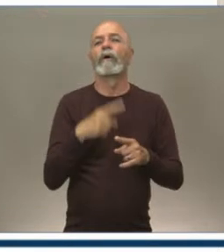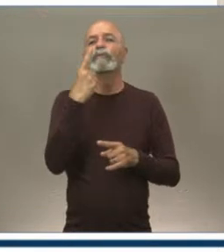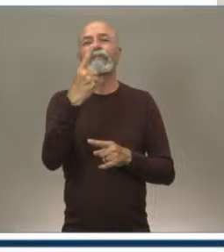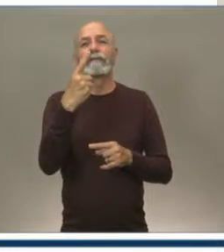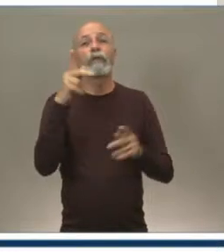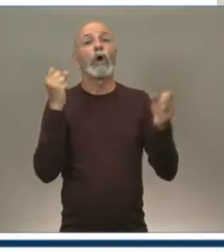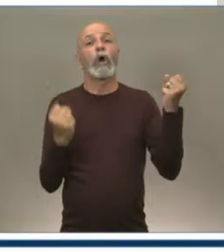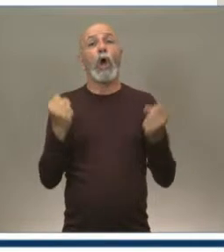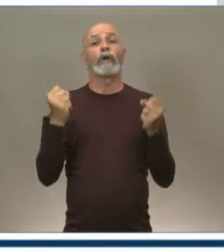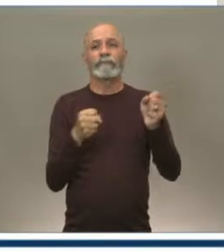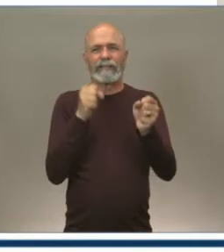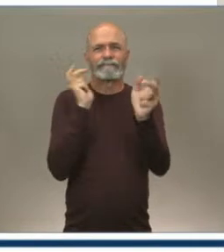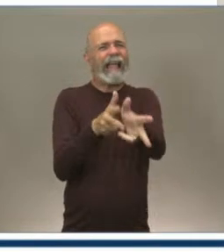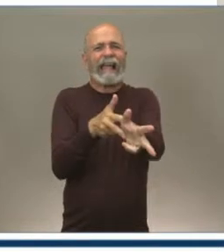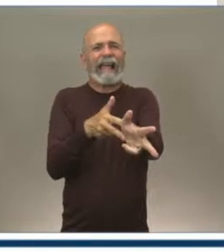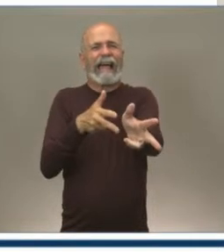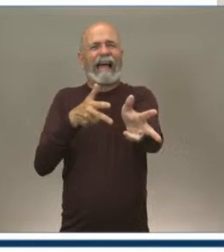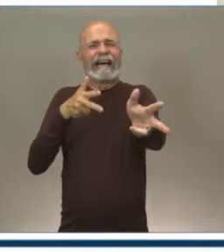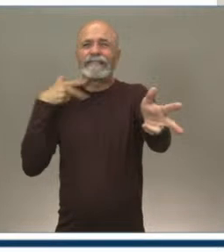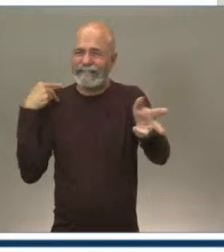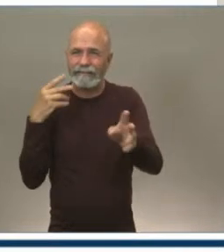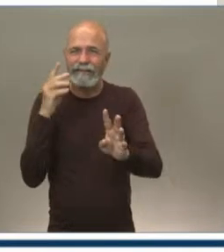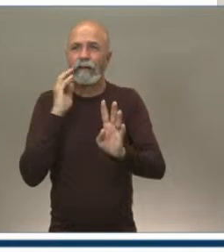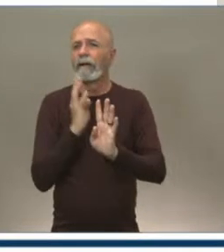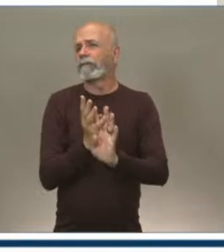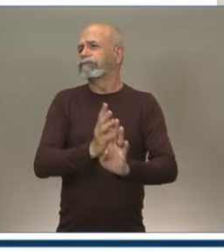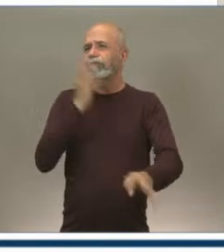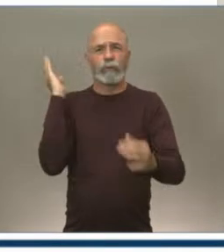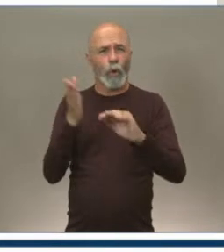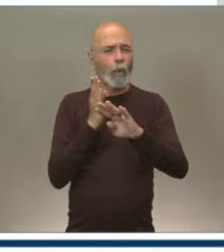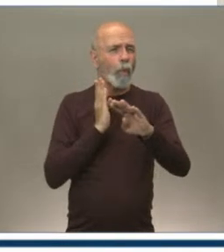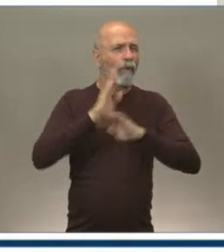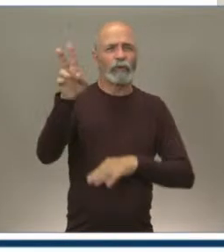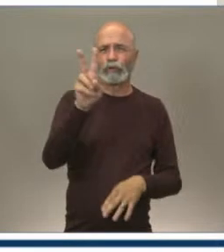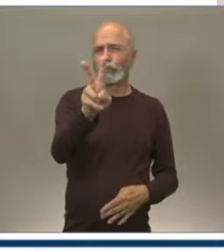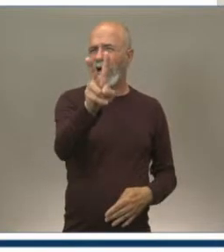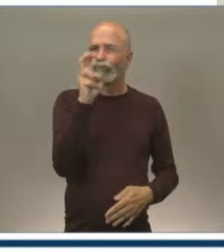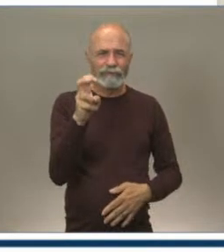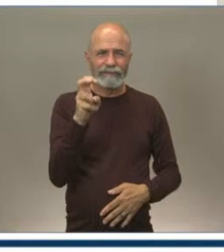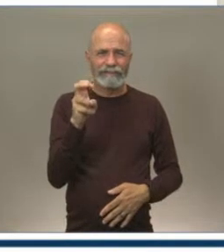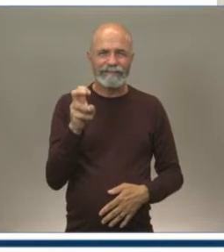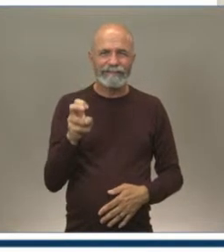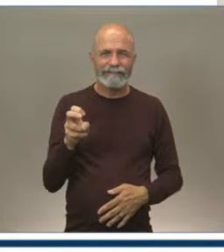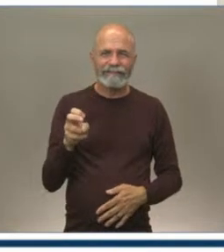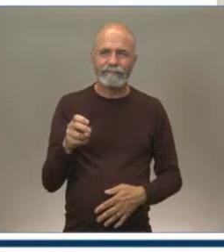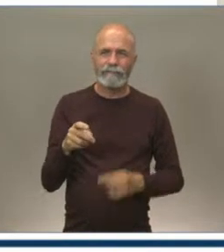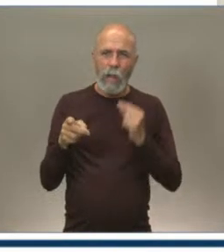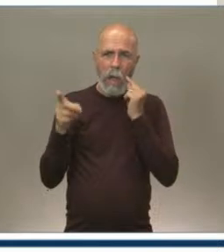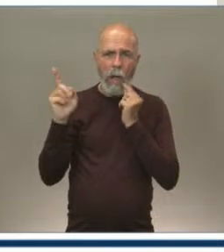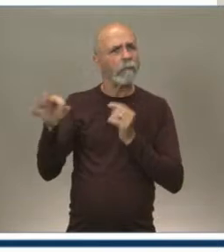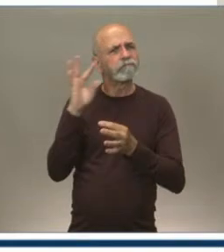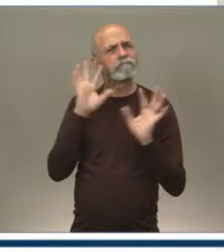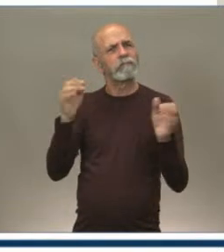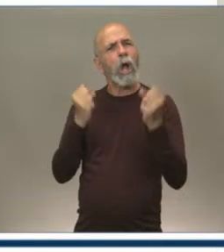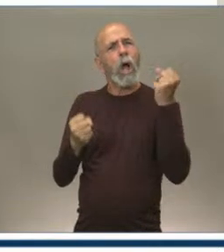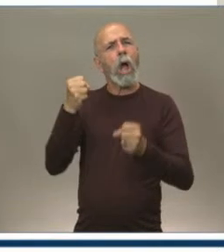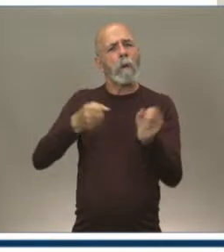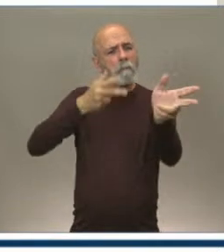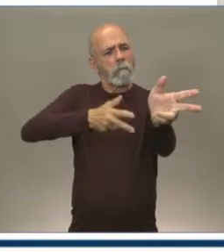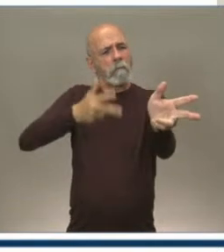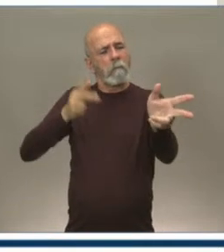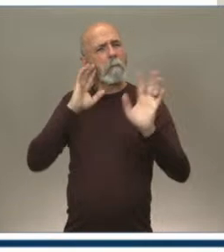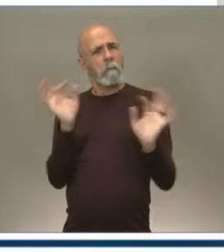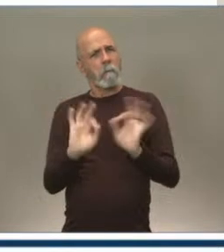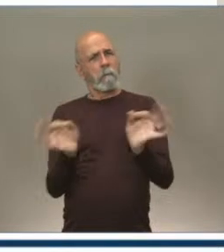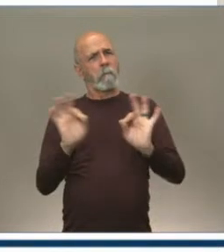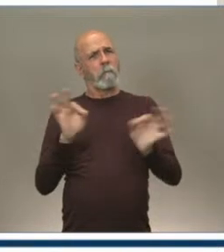about 200 vehicles. Organizers say they felt this was a COVID-safe rally because they were in their cars. Looking for some reaction